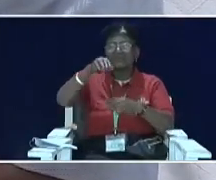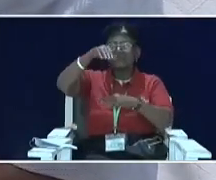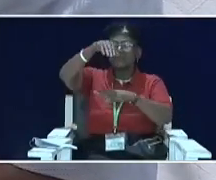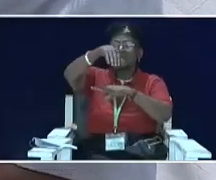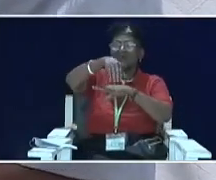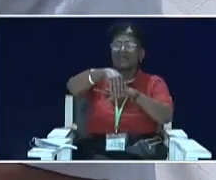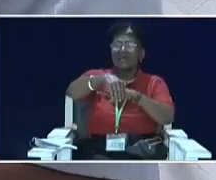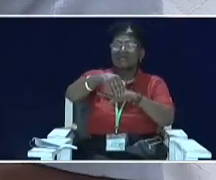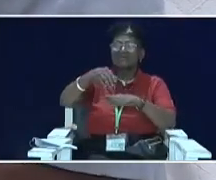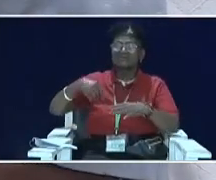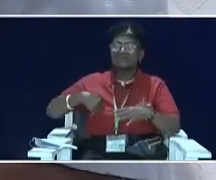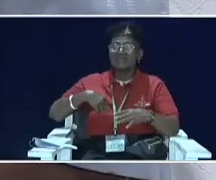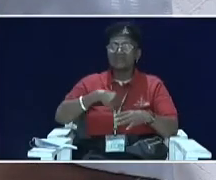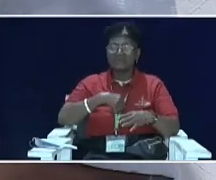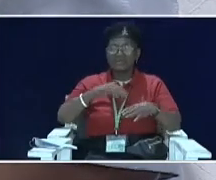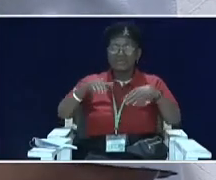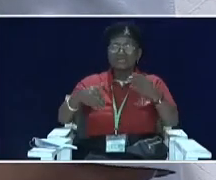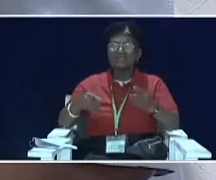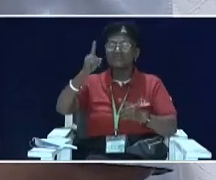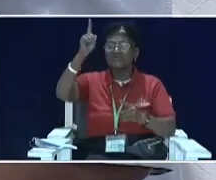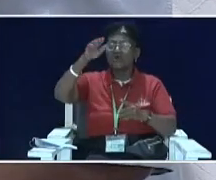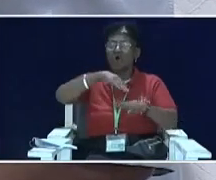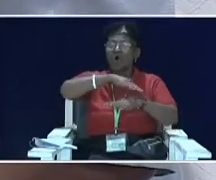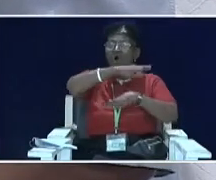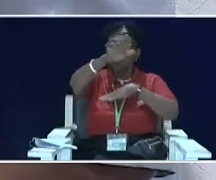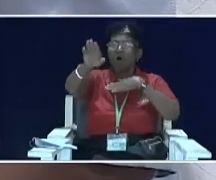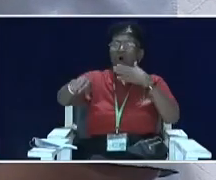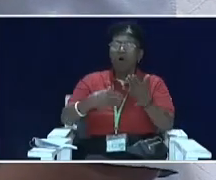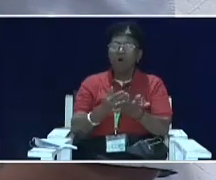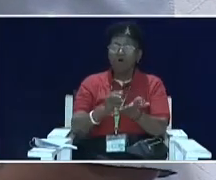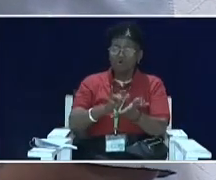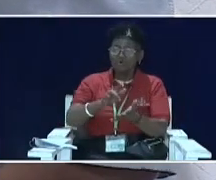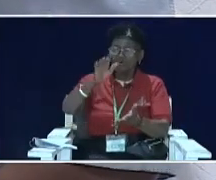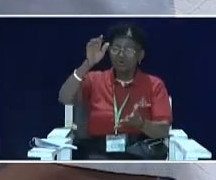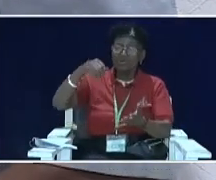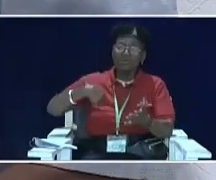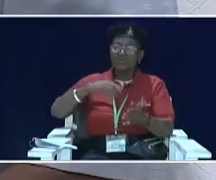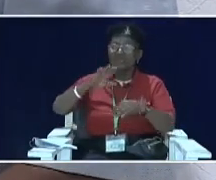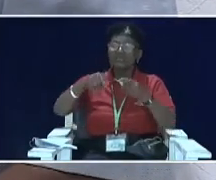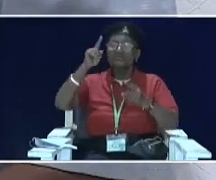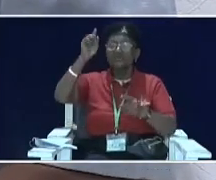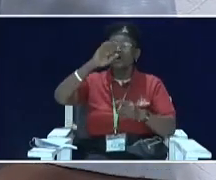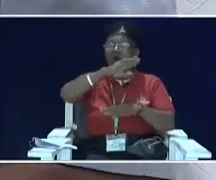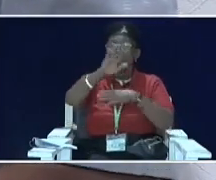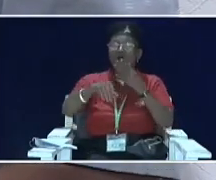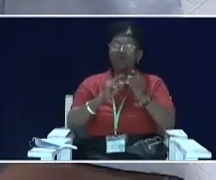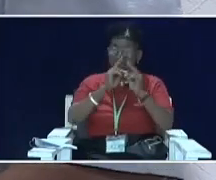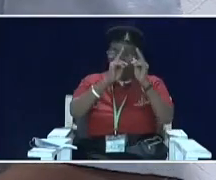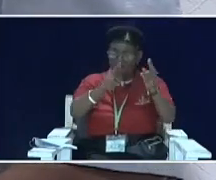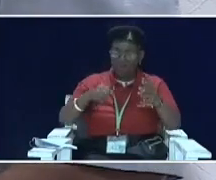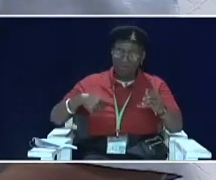We give you all glory, we give you all honor, we give you all adoration.